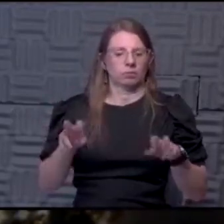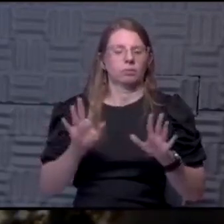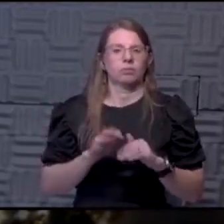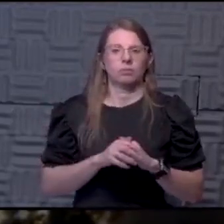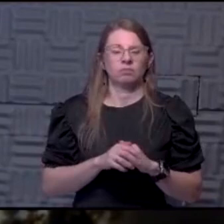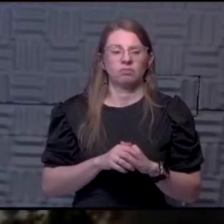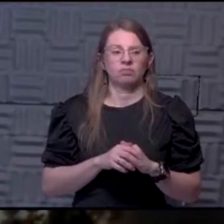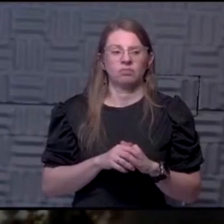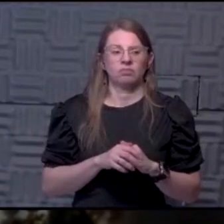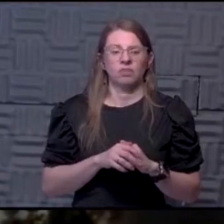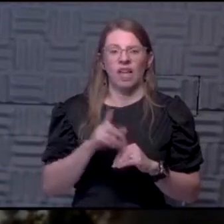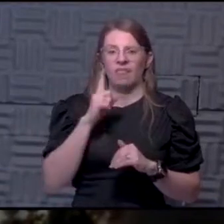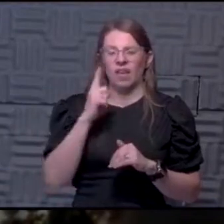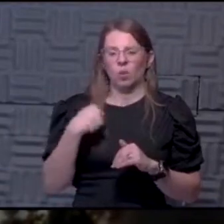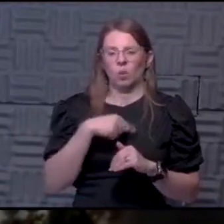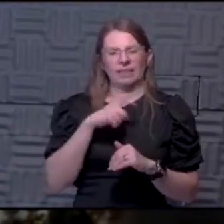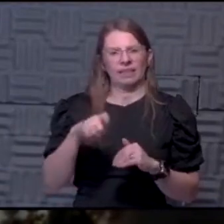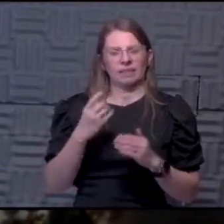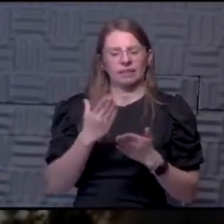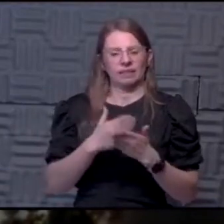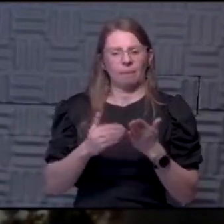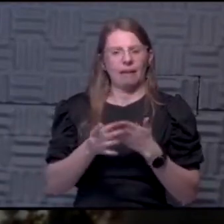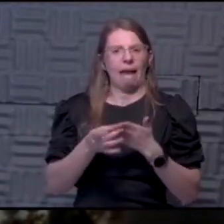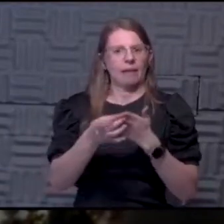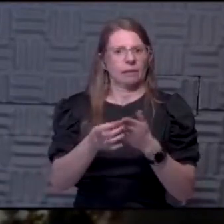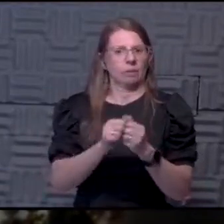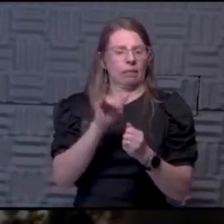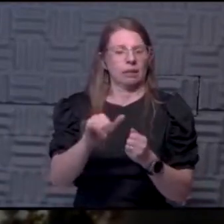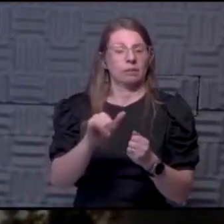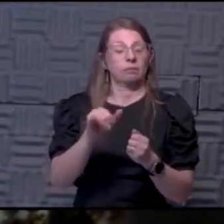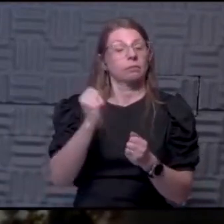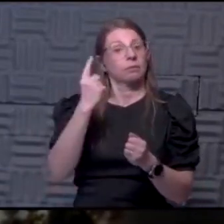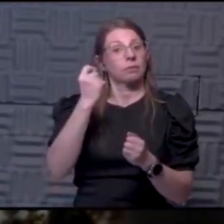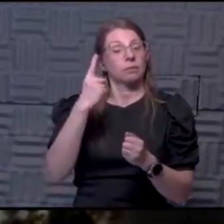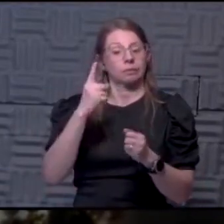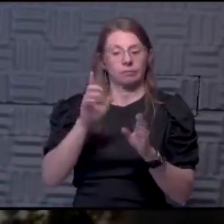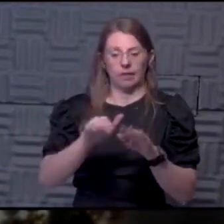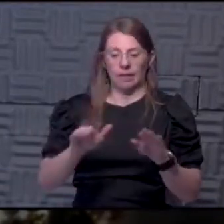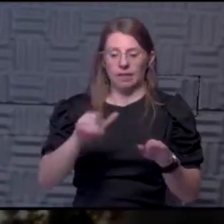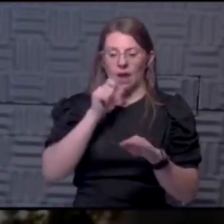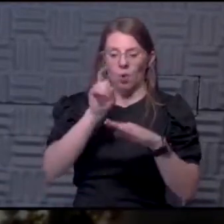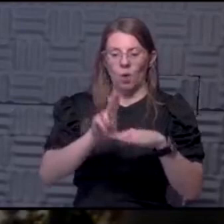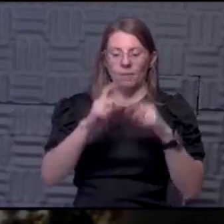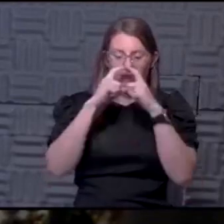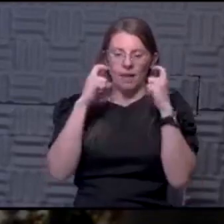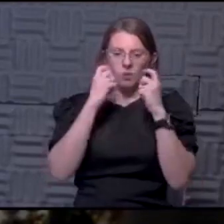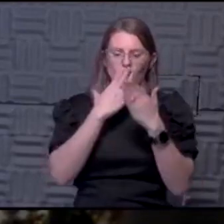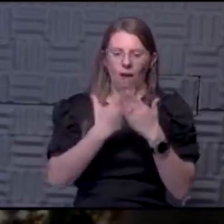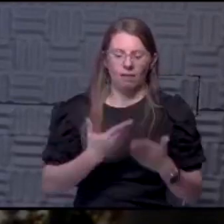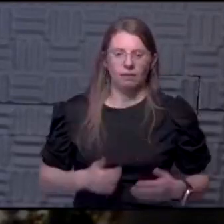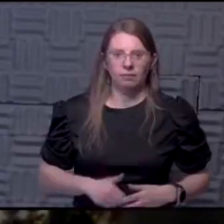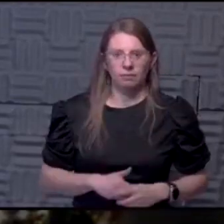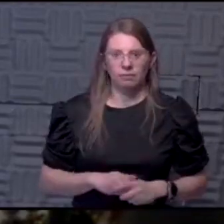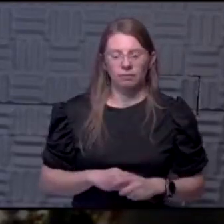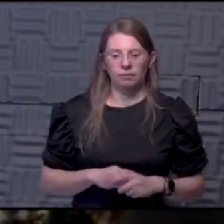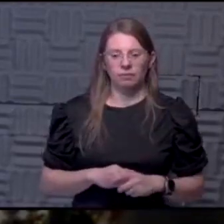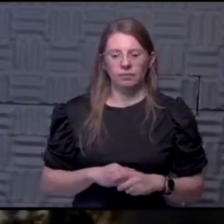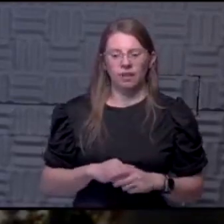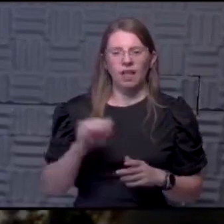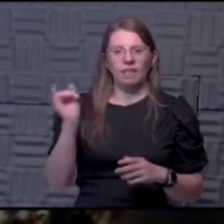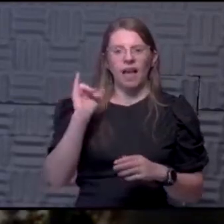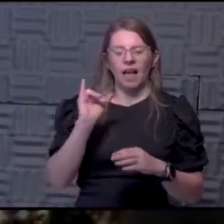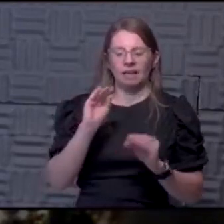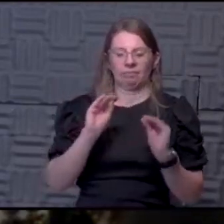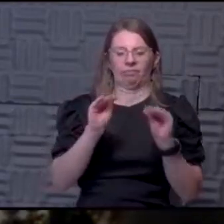I think we need some guidance on this. We do know that this notion that kids don't wear masks well, it's like putting it on a pet raccoon